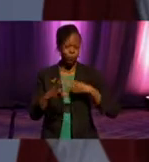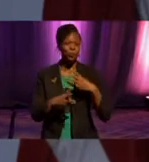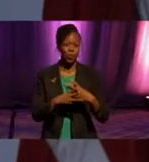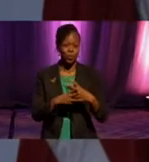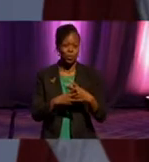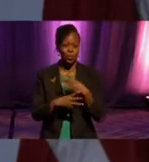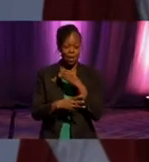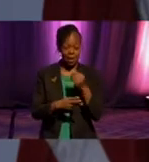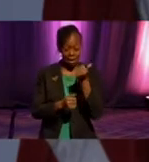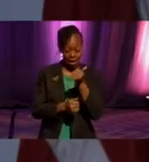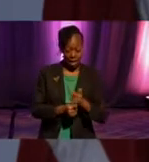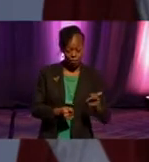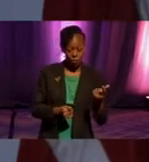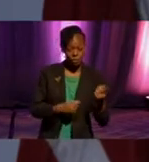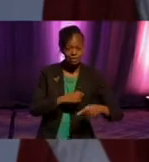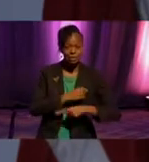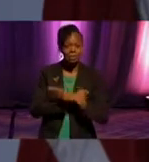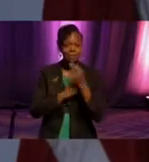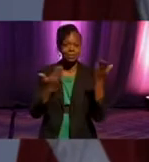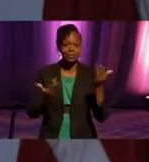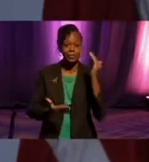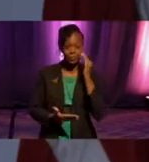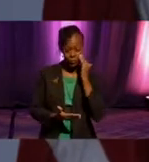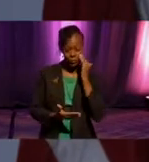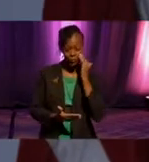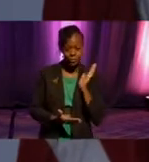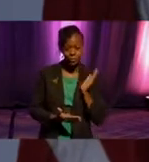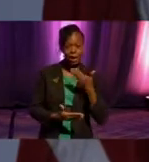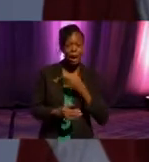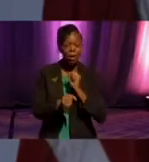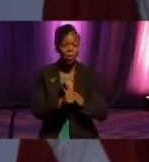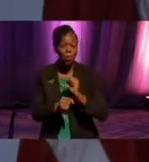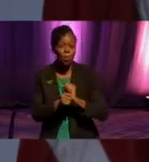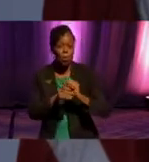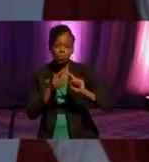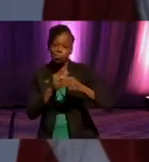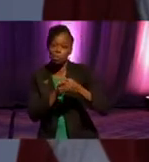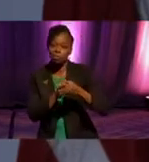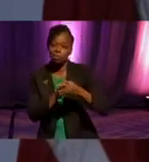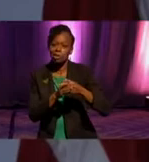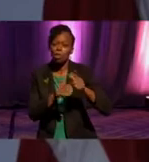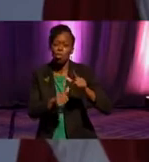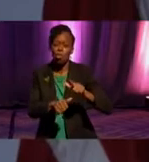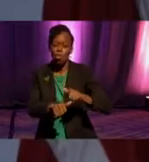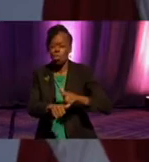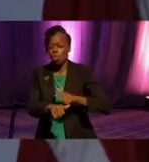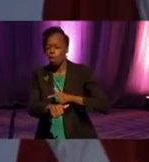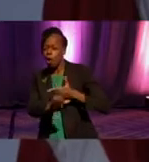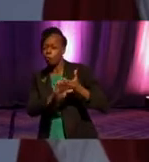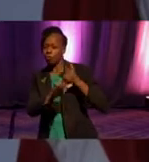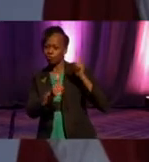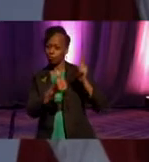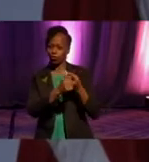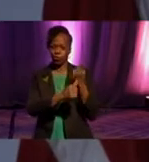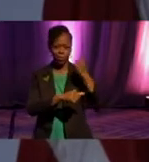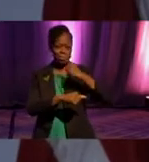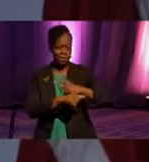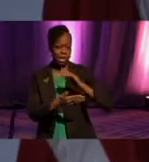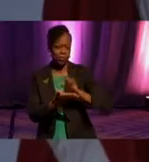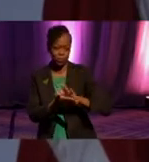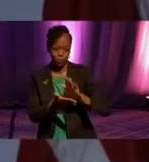today here knows is that the work begins long before the first day of school, and the